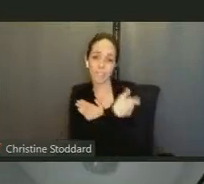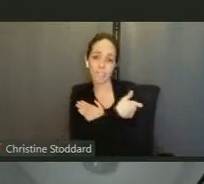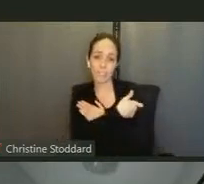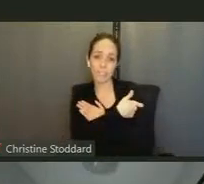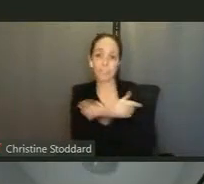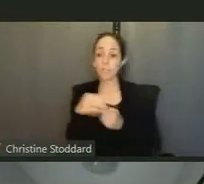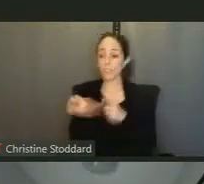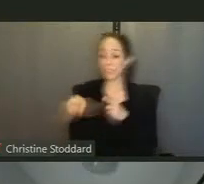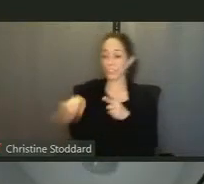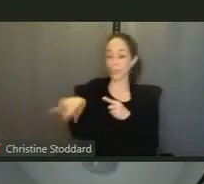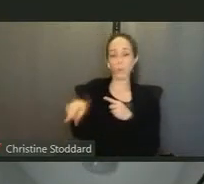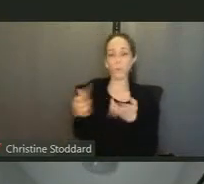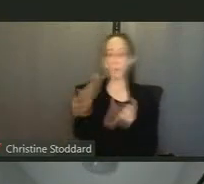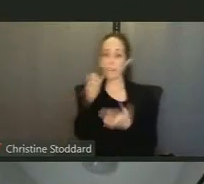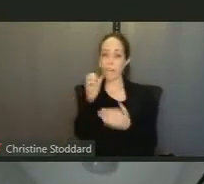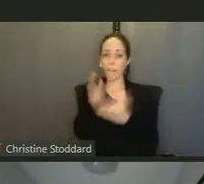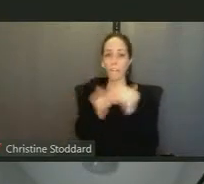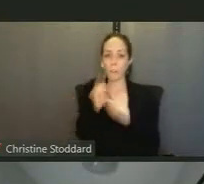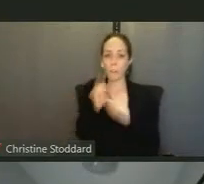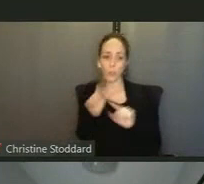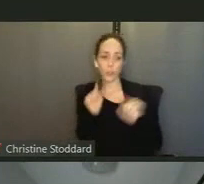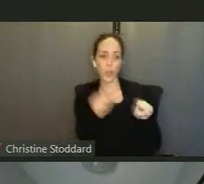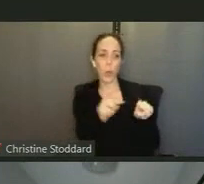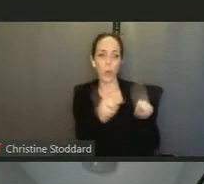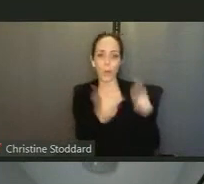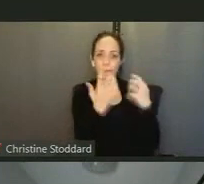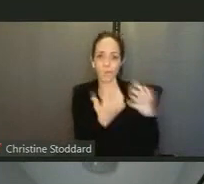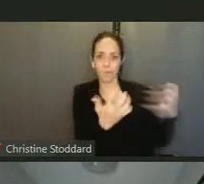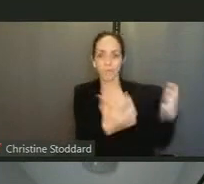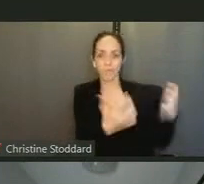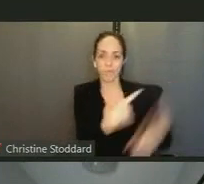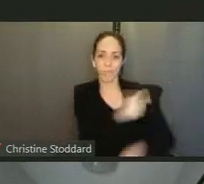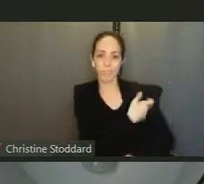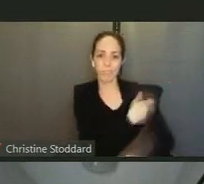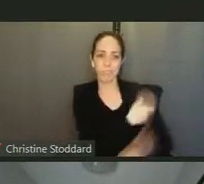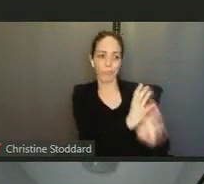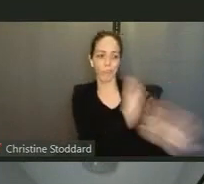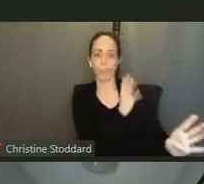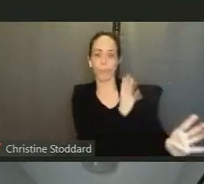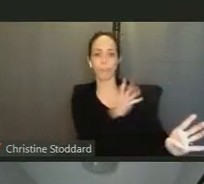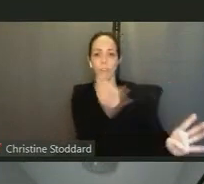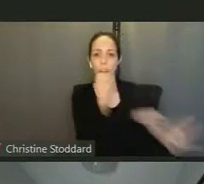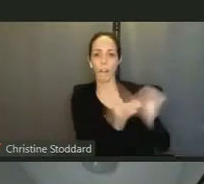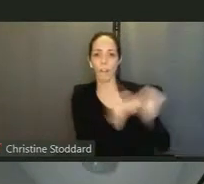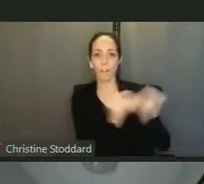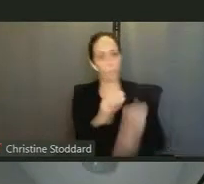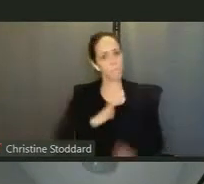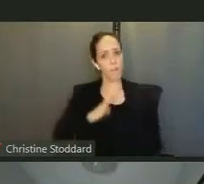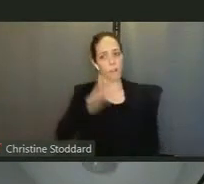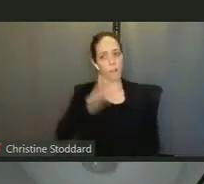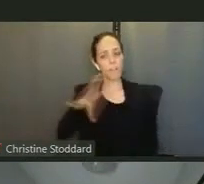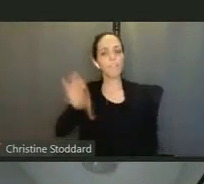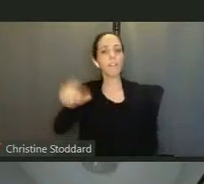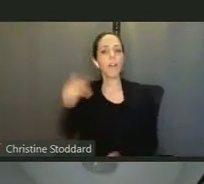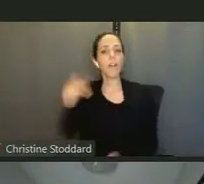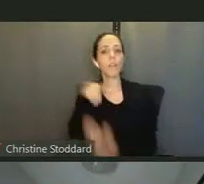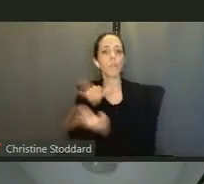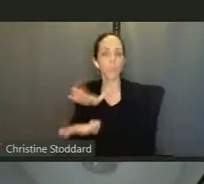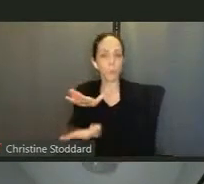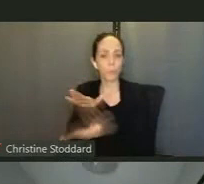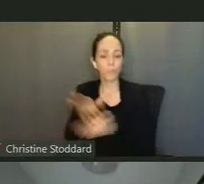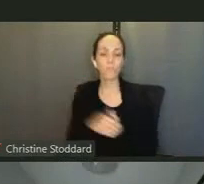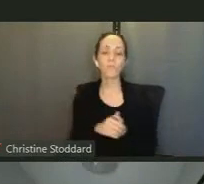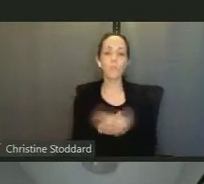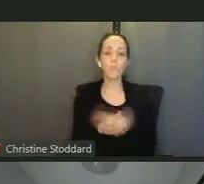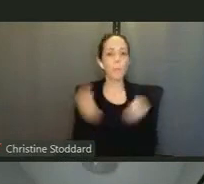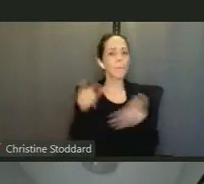who may not be as comfortable attending mass vaccination sites. And finally, I really understand that so many families are anxious to